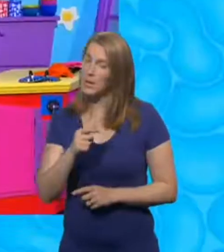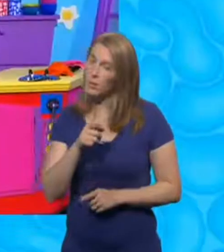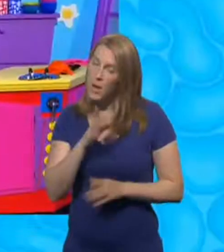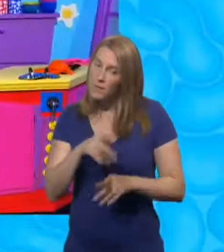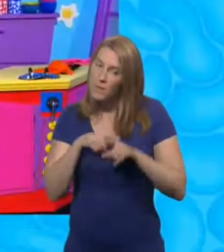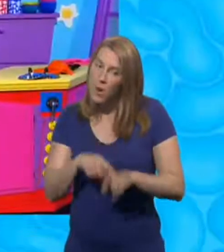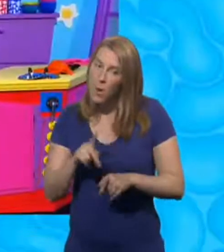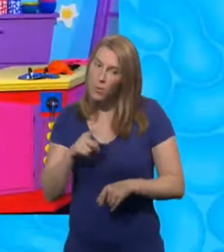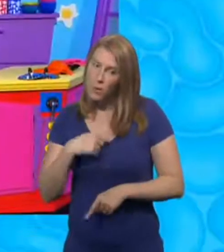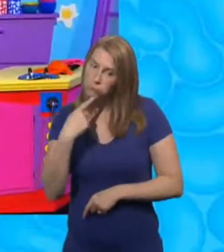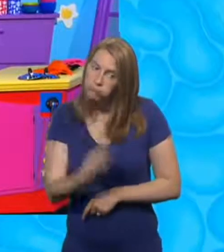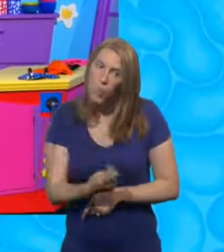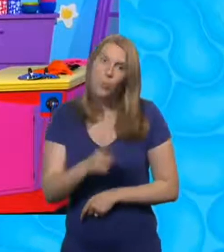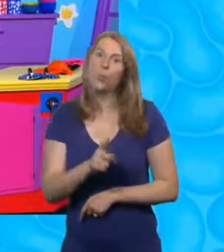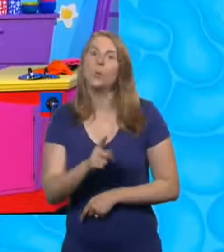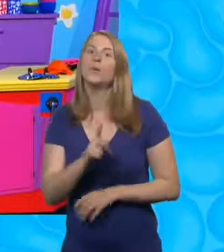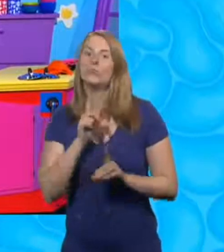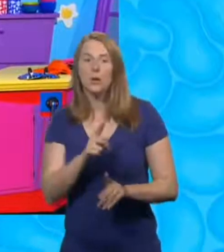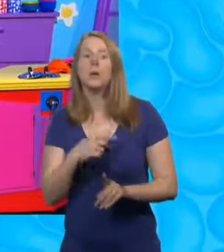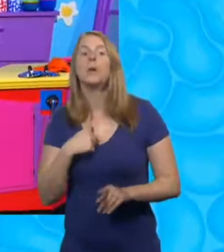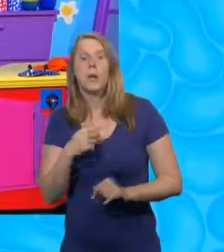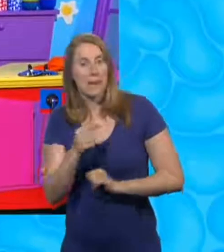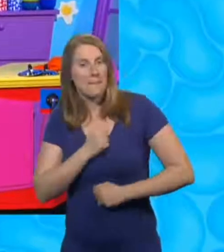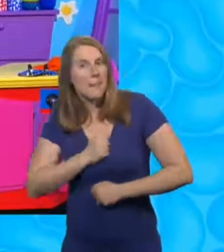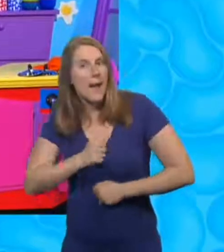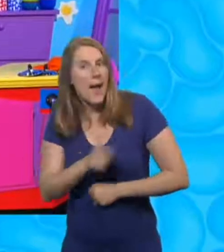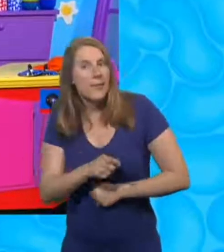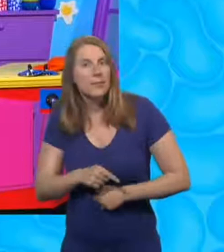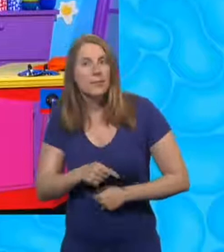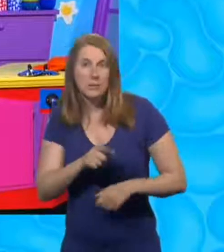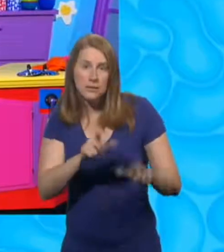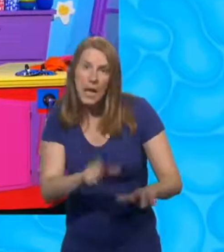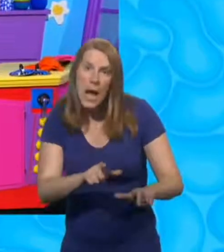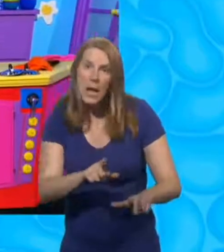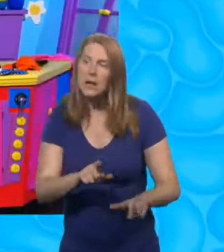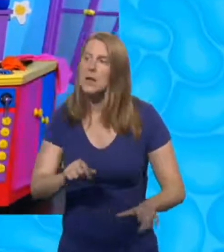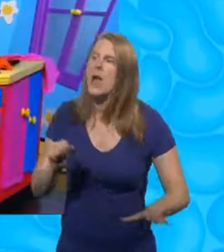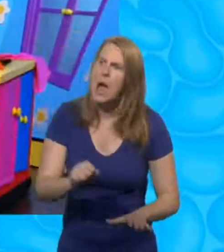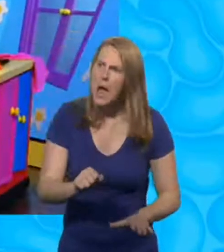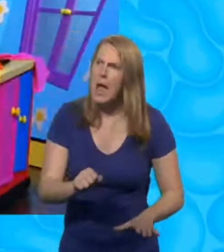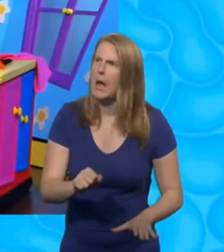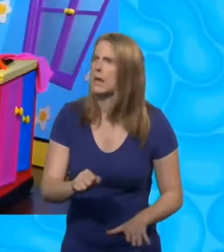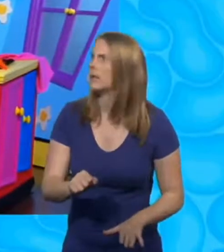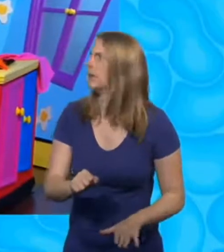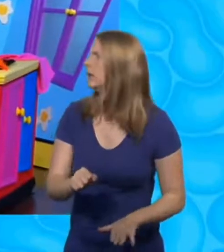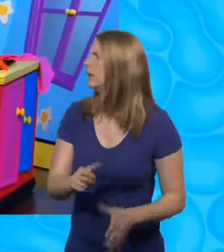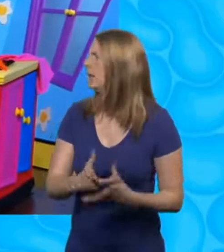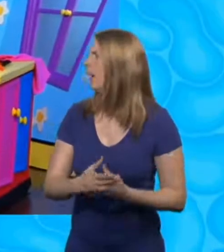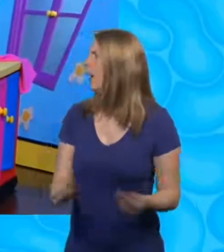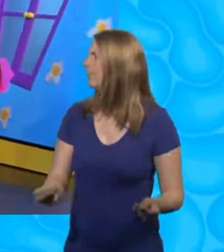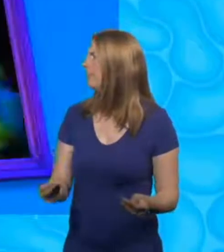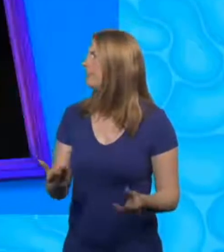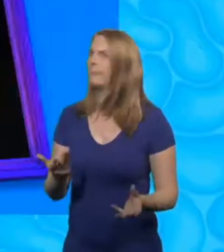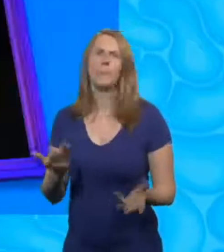way, and that's my way, OK? So I'm going to give you a bath, stay still, and I'll just... Hey, come on, get your door! She's gone, where is